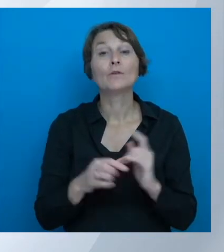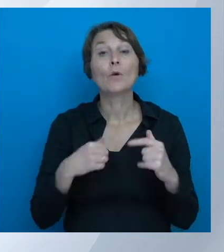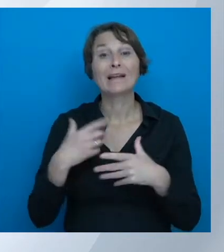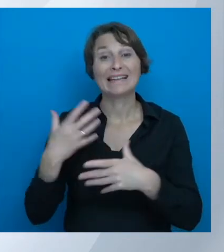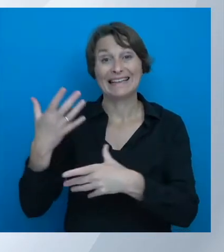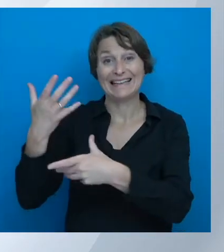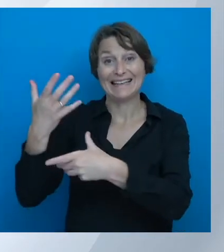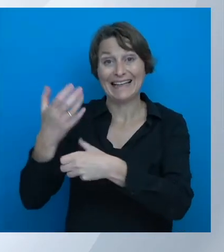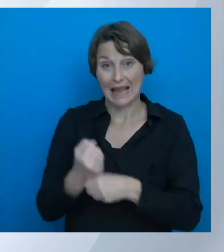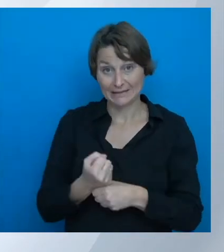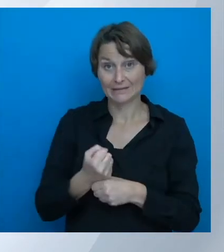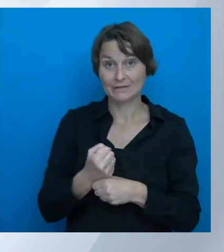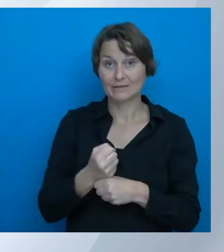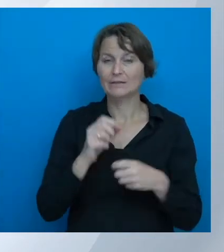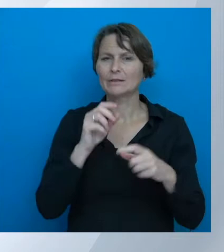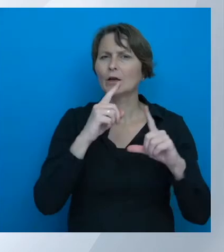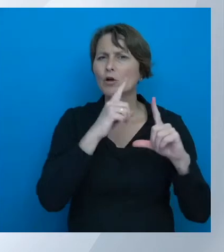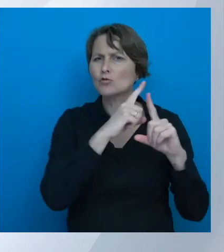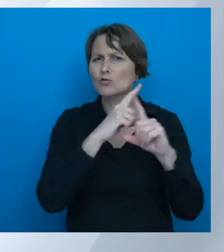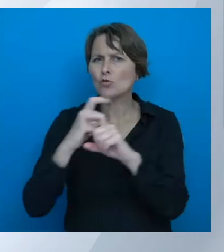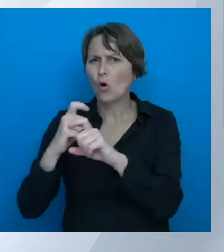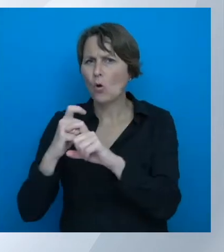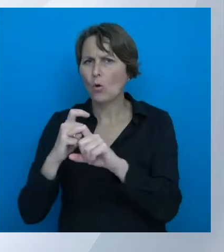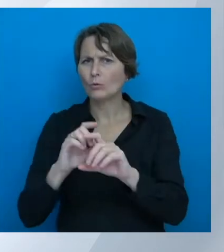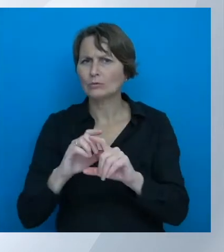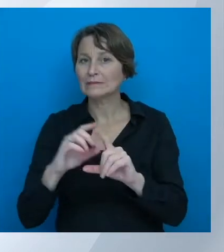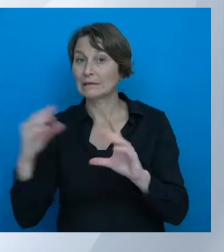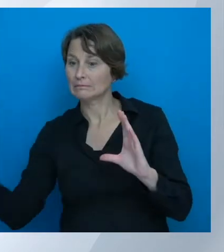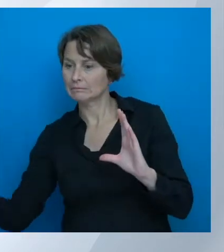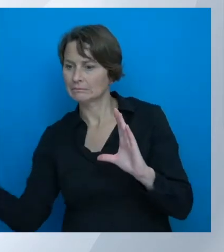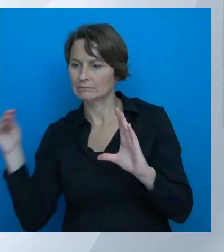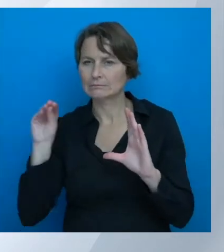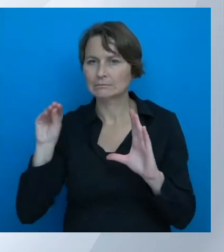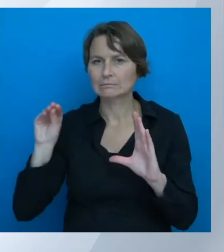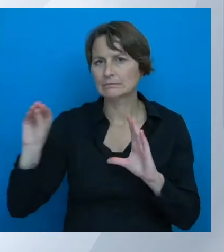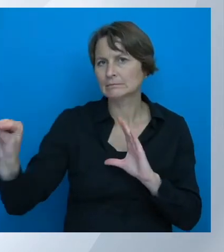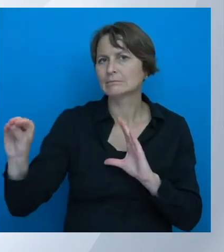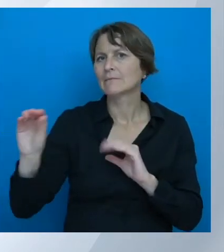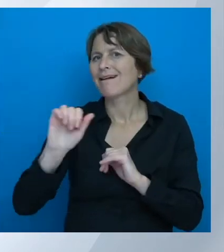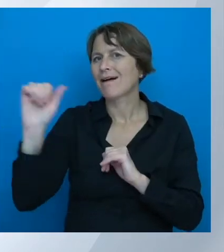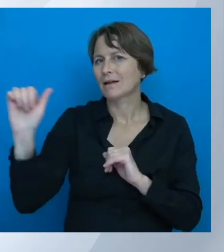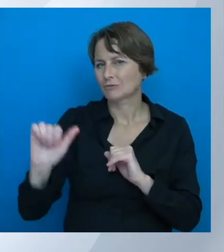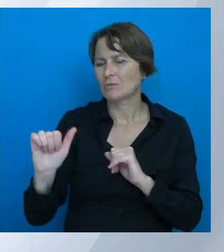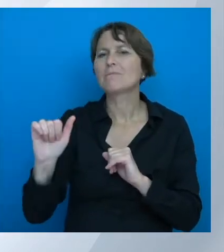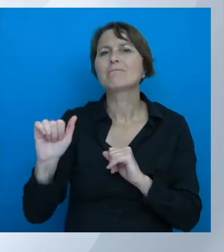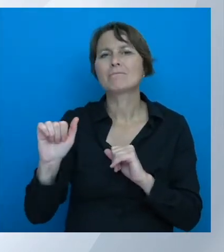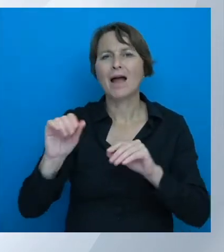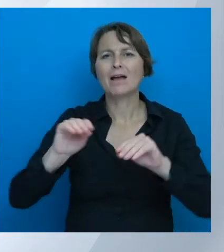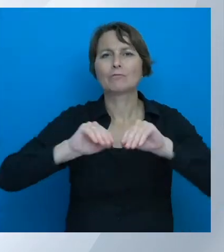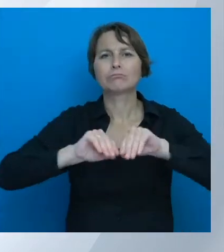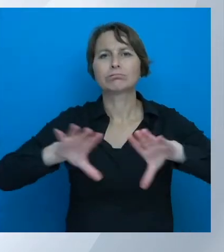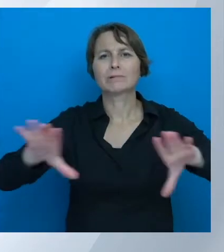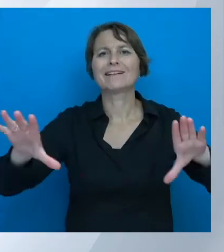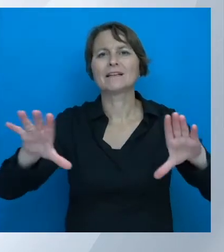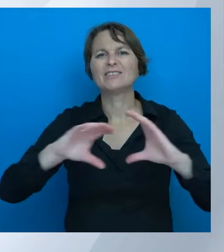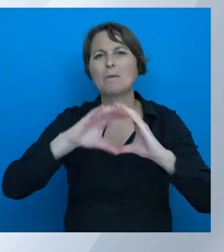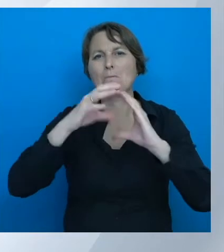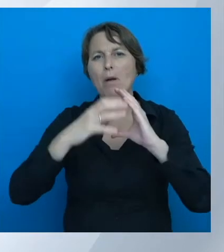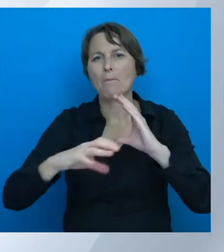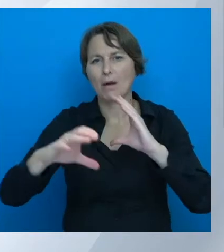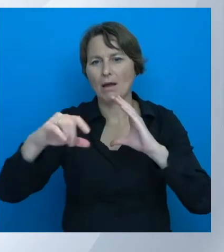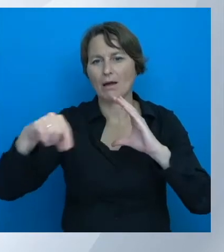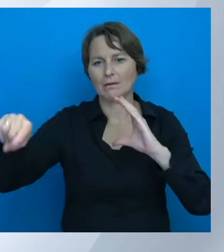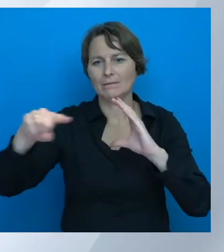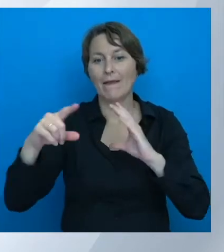Azure, I just have a release pipeline which picks up the build artifact from the first step and